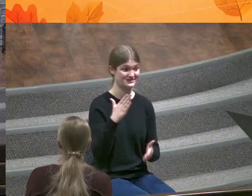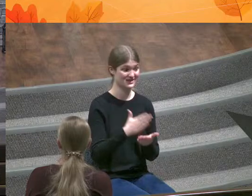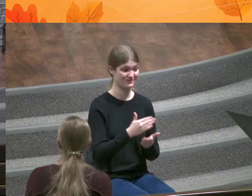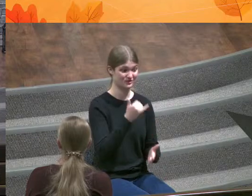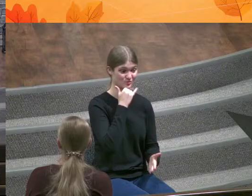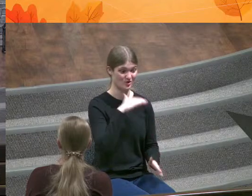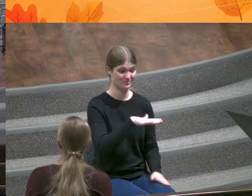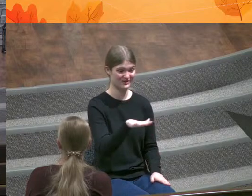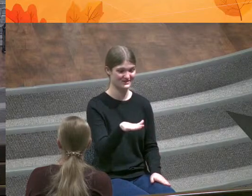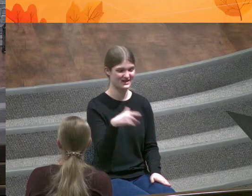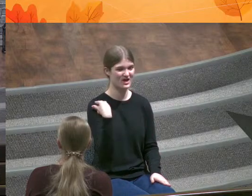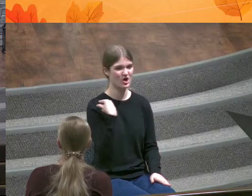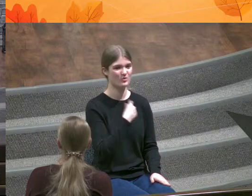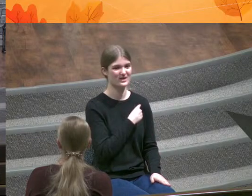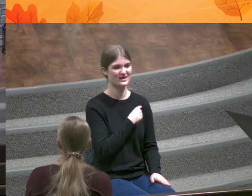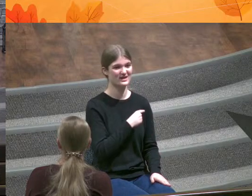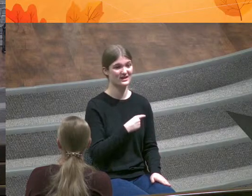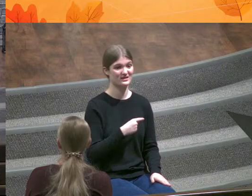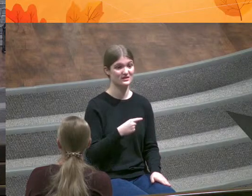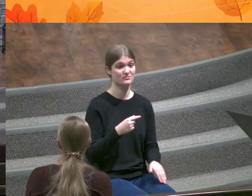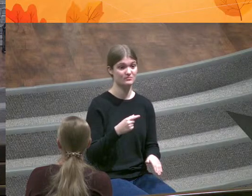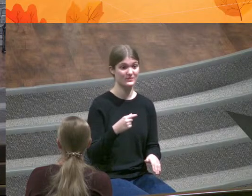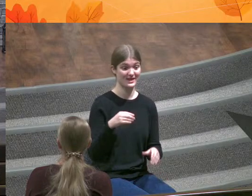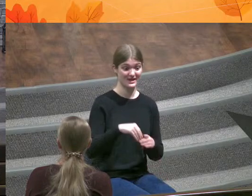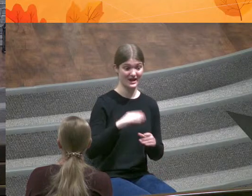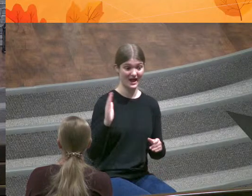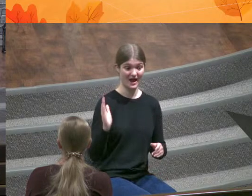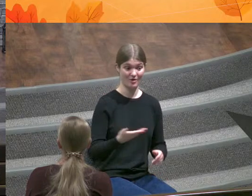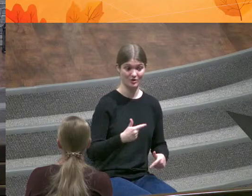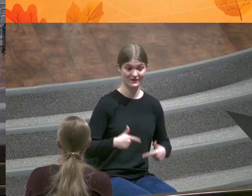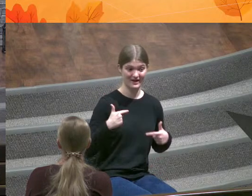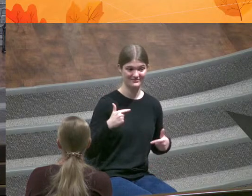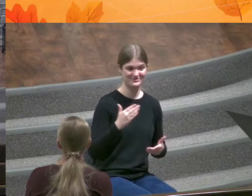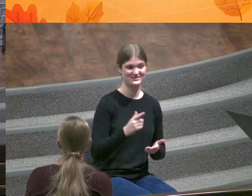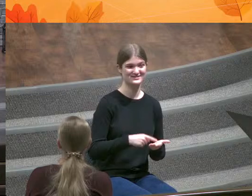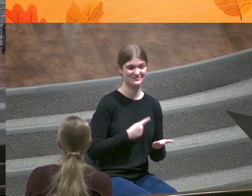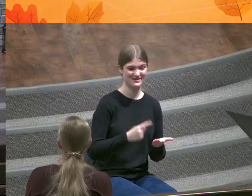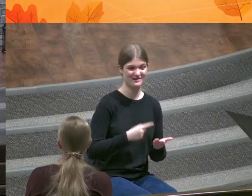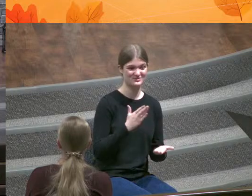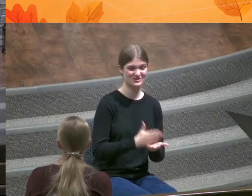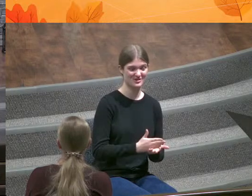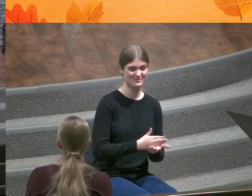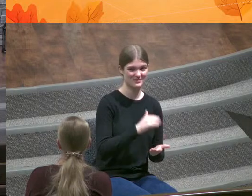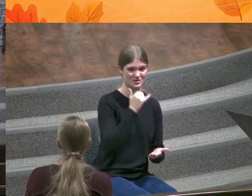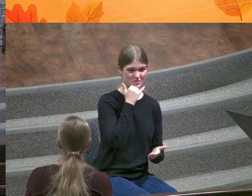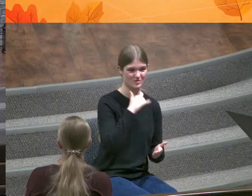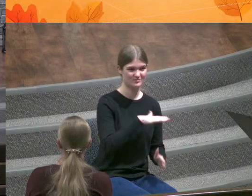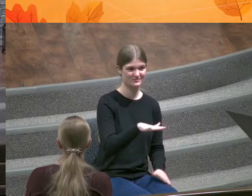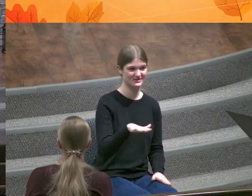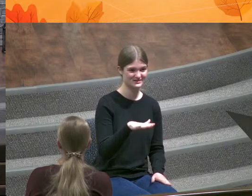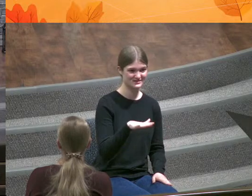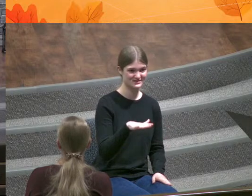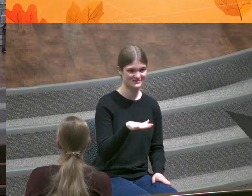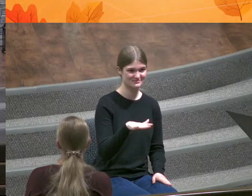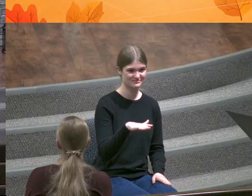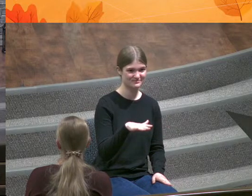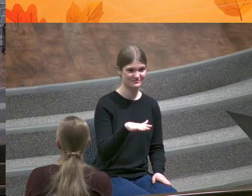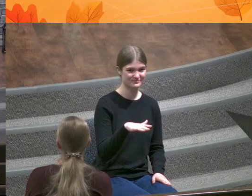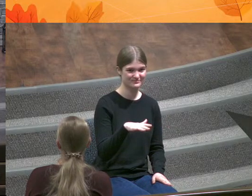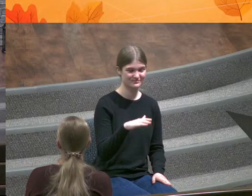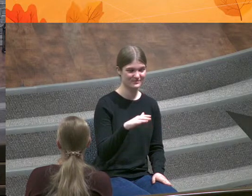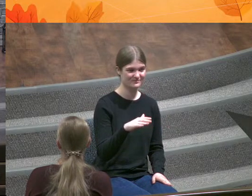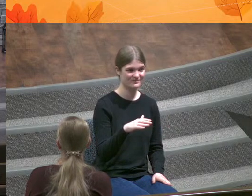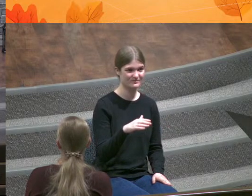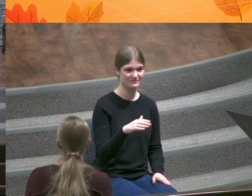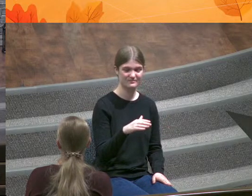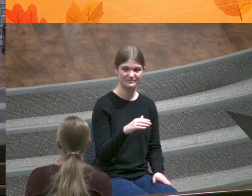wrong place. We figuratively pause in our lives in the wrong places. Something captures my attention that the Lord said, "No, over